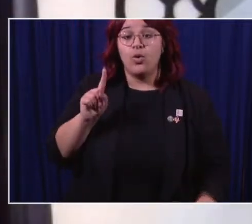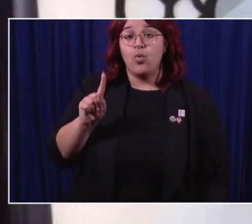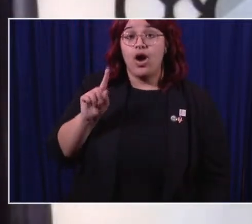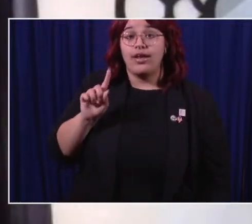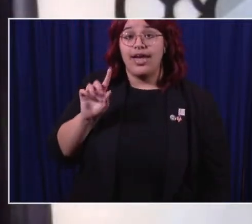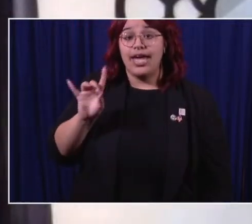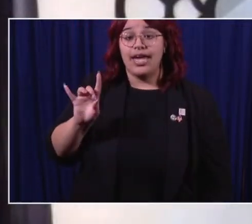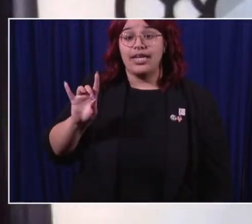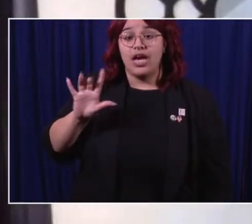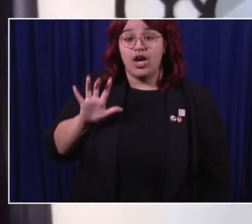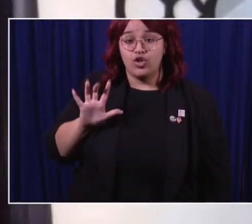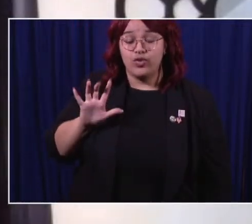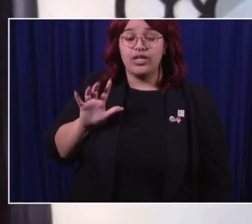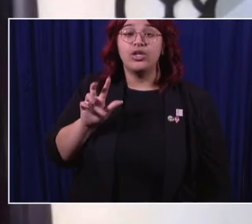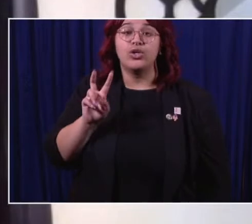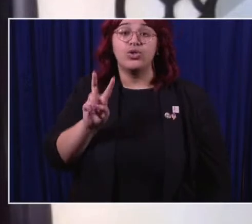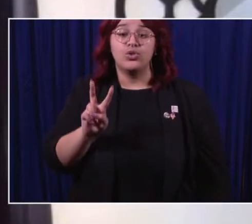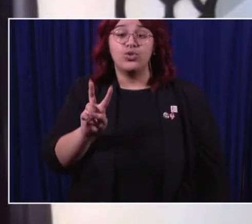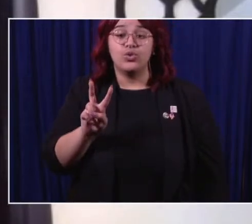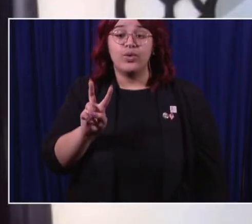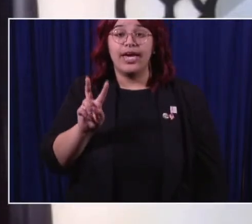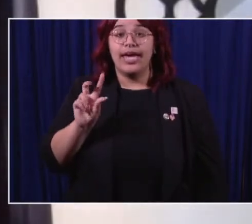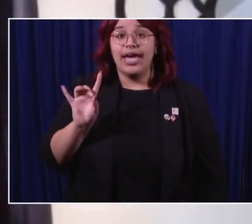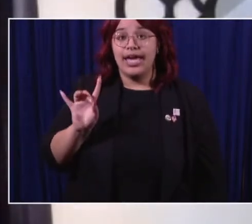1-800-282-1206. Again, that's